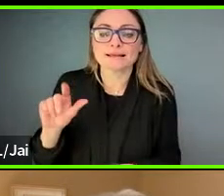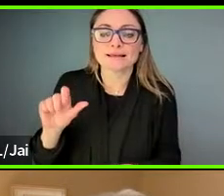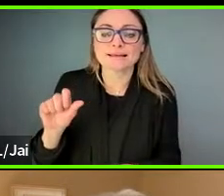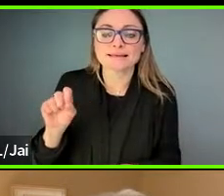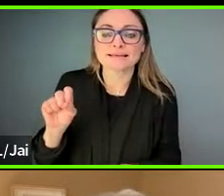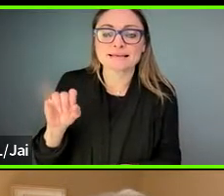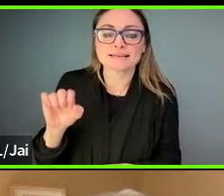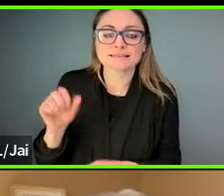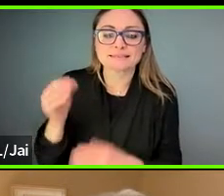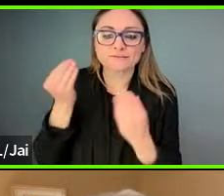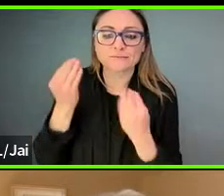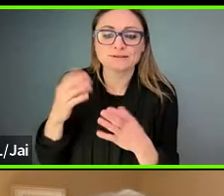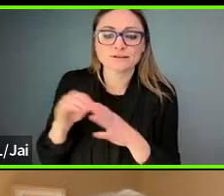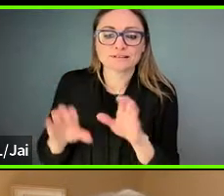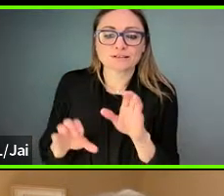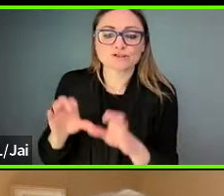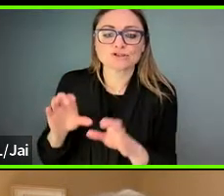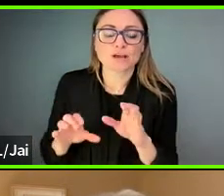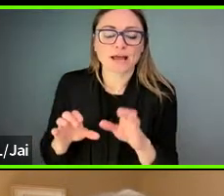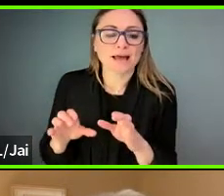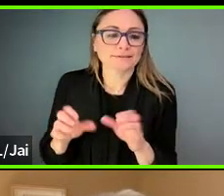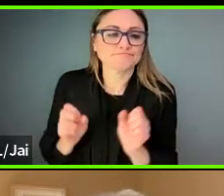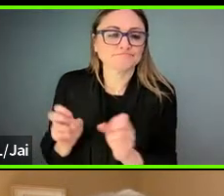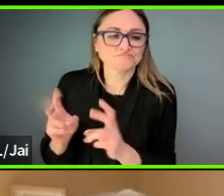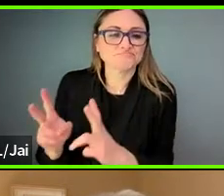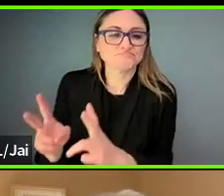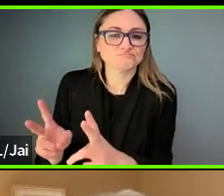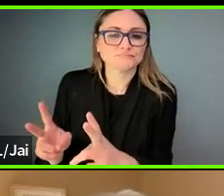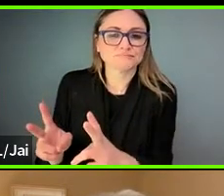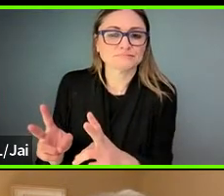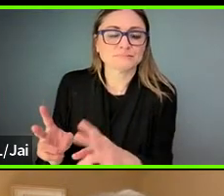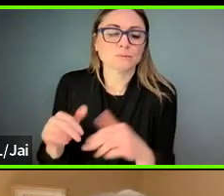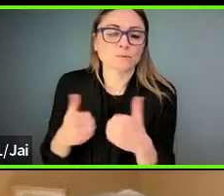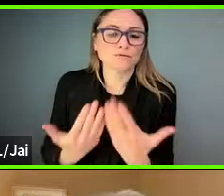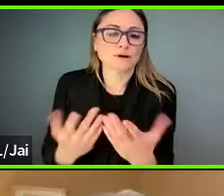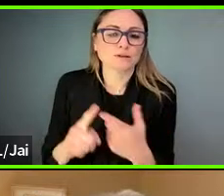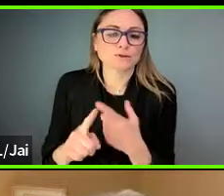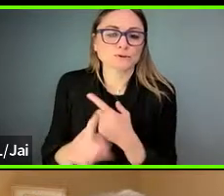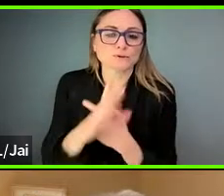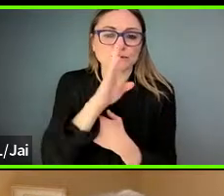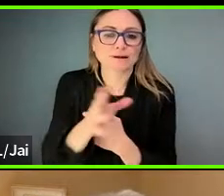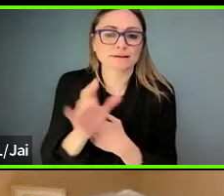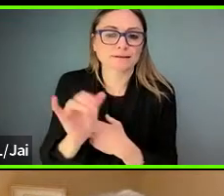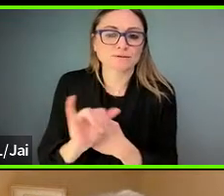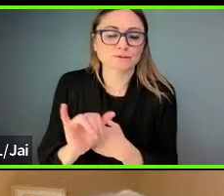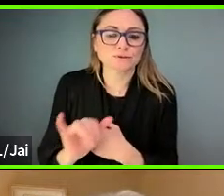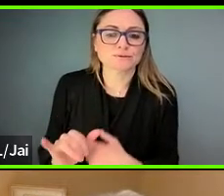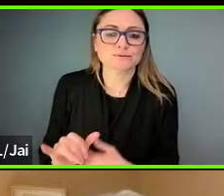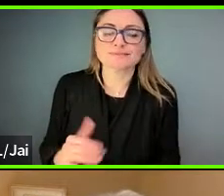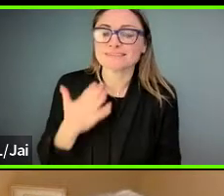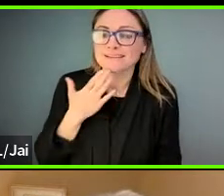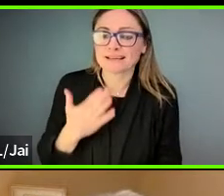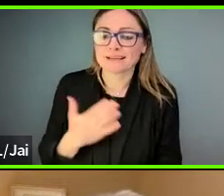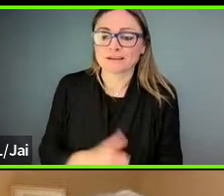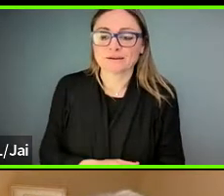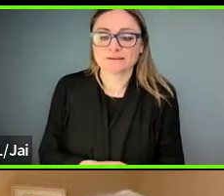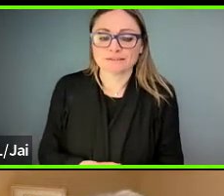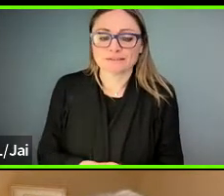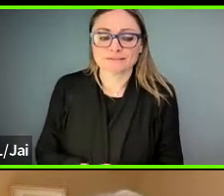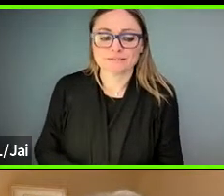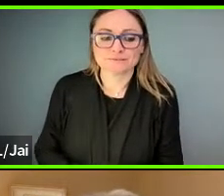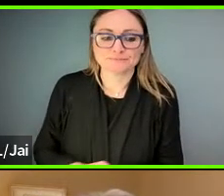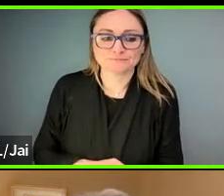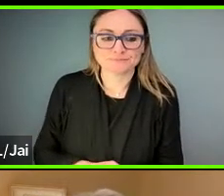gets directly to you, Ms. Pat. That way you have it to give to the individual in question. Thanks. You're